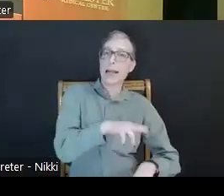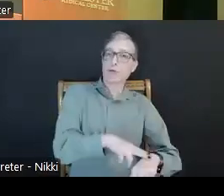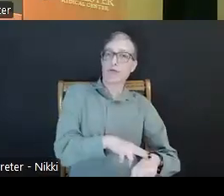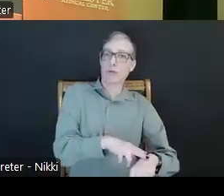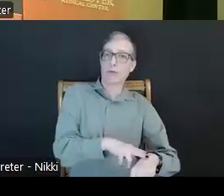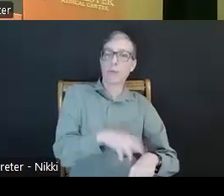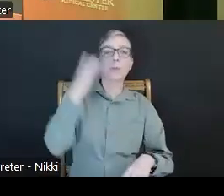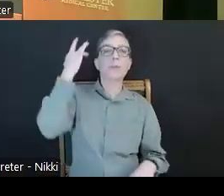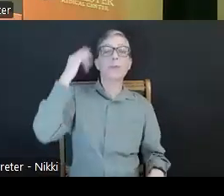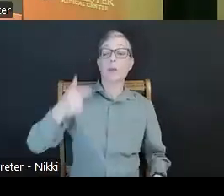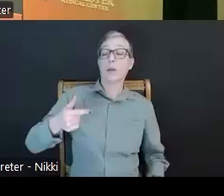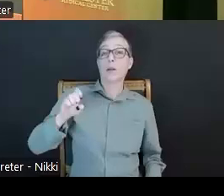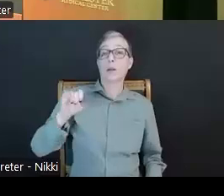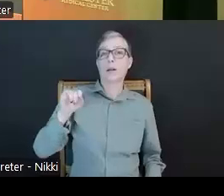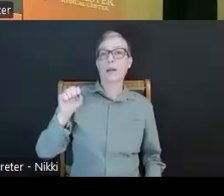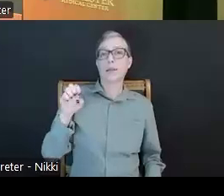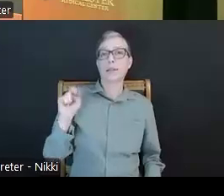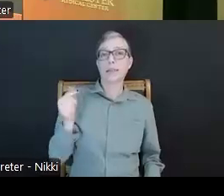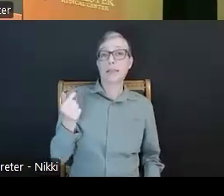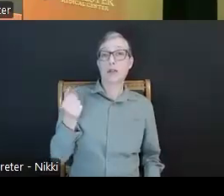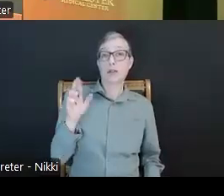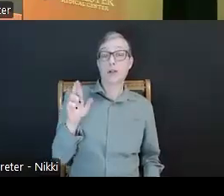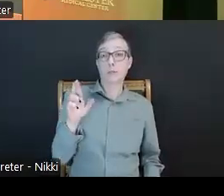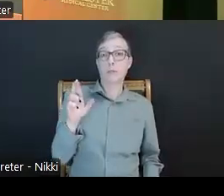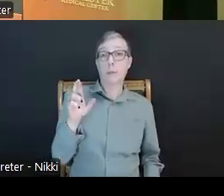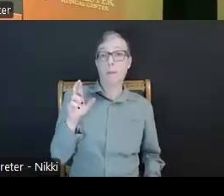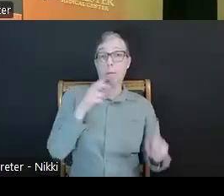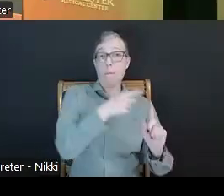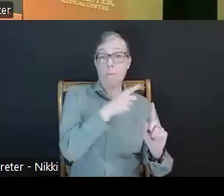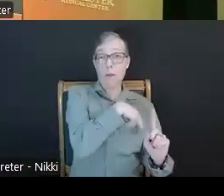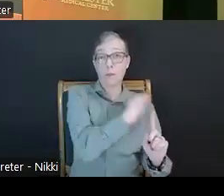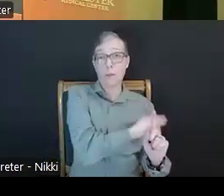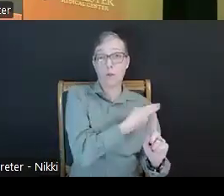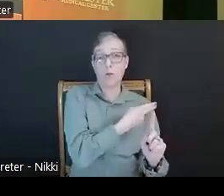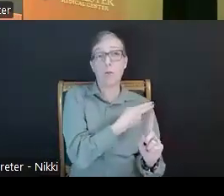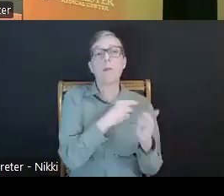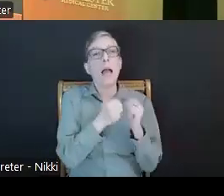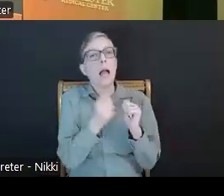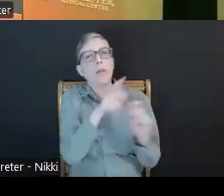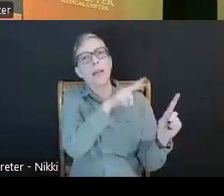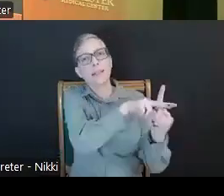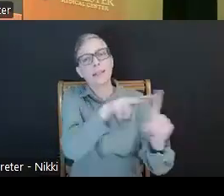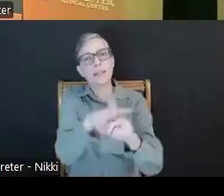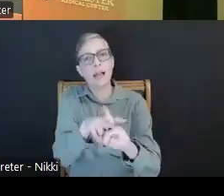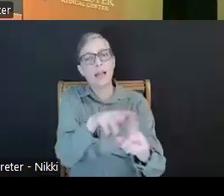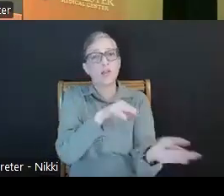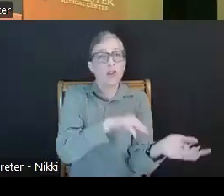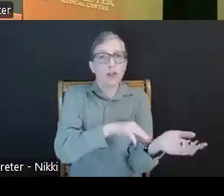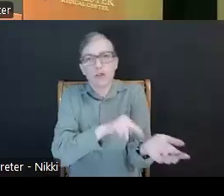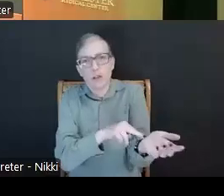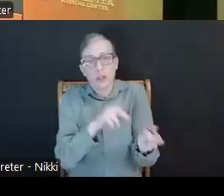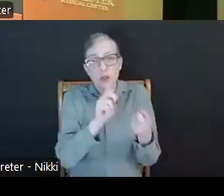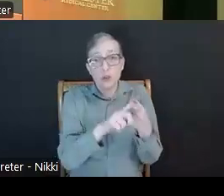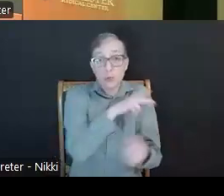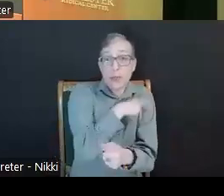the process of assigning patients to teams is not something that you can do while paying attention to the